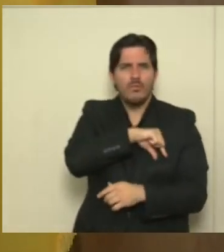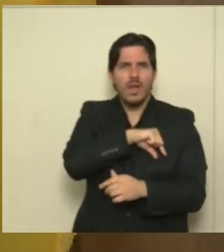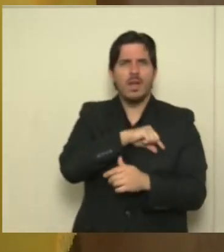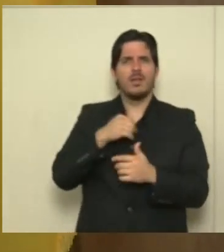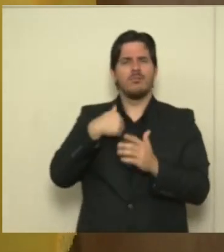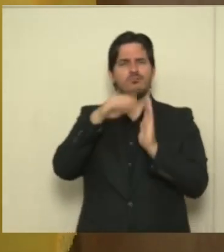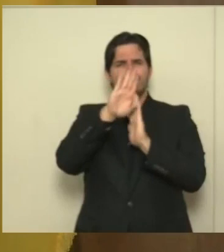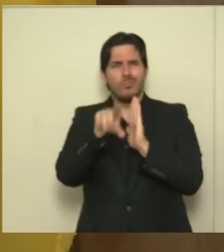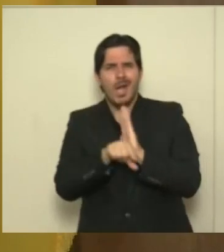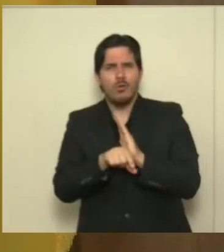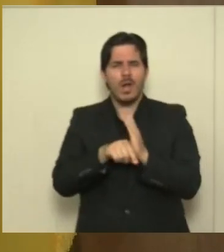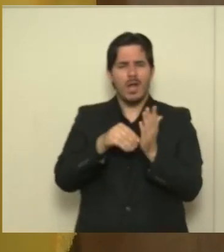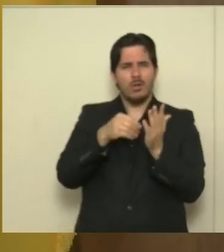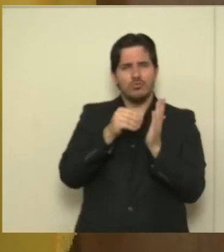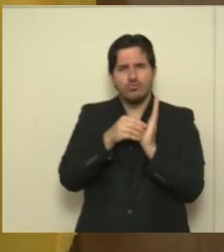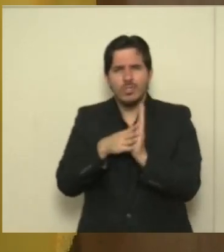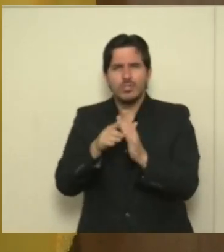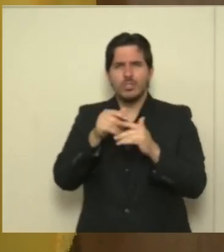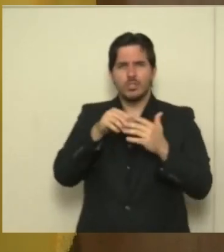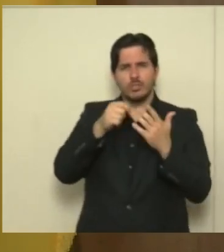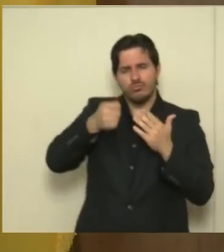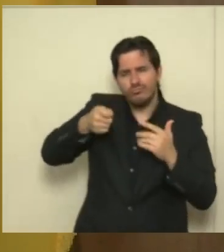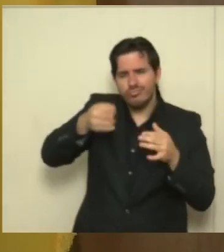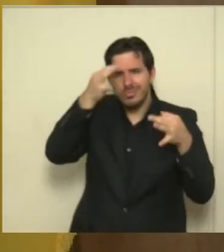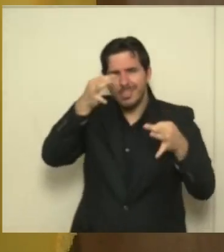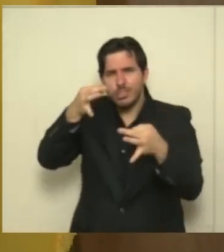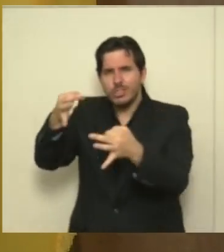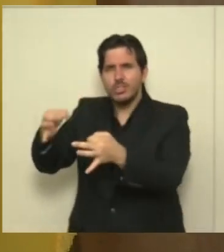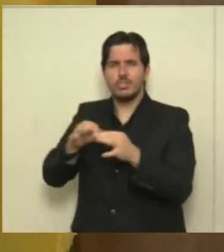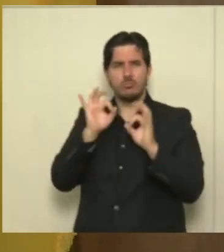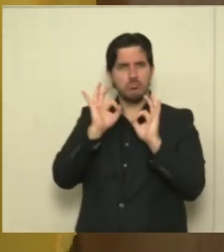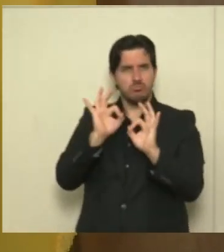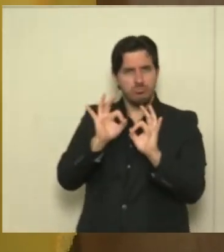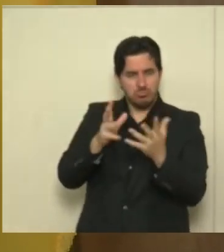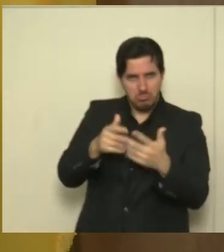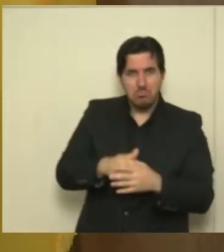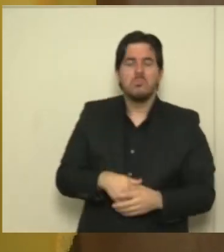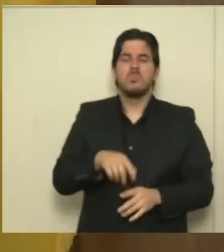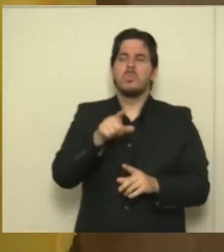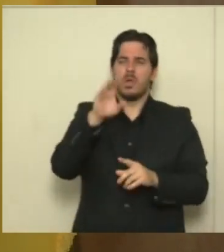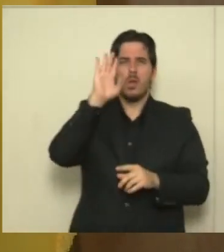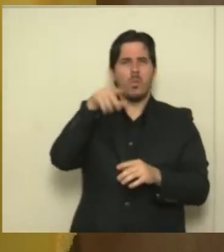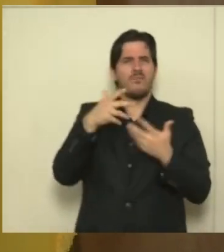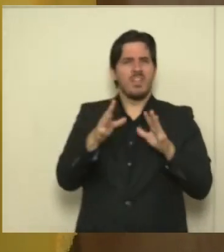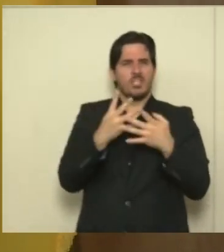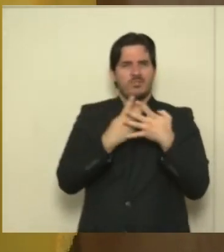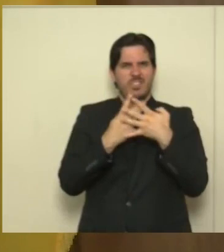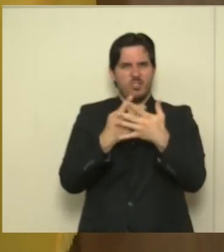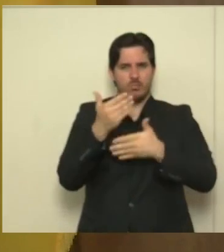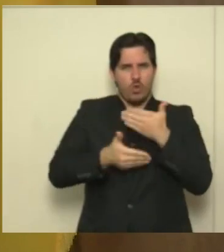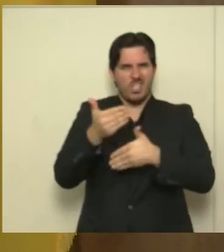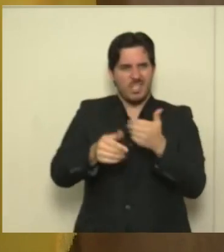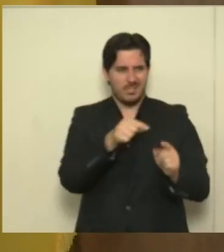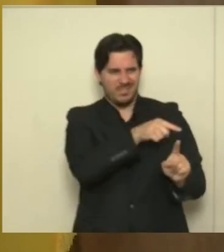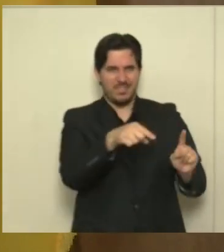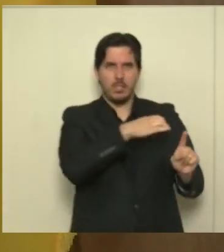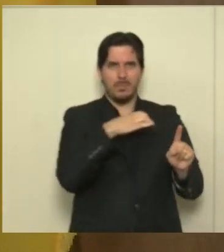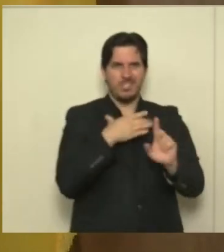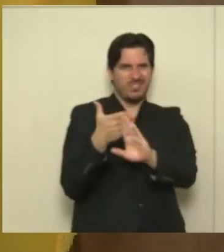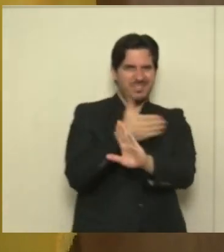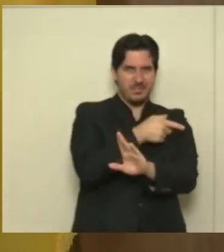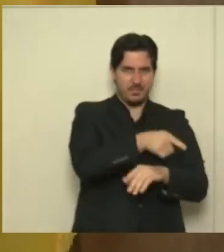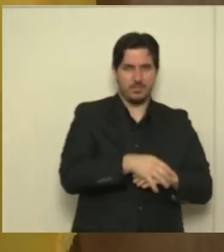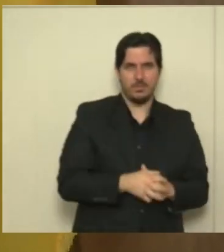through a difficult selection and screening process. Two, here's what I'm looking for. I'm looking